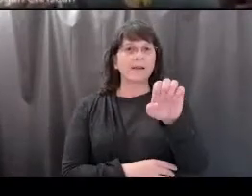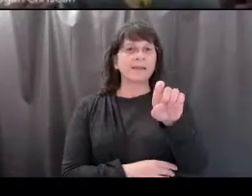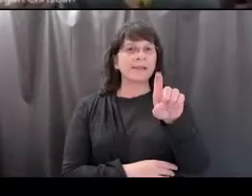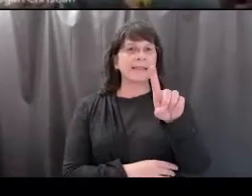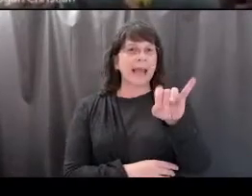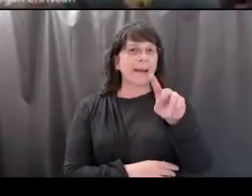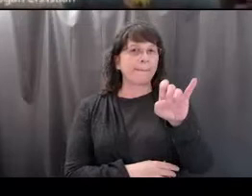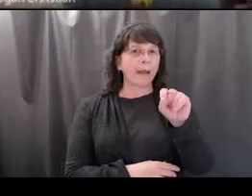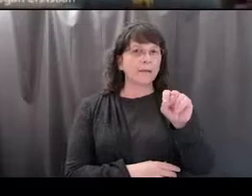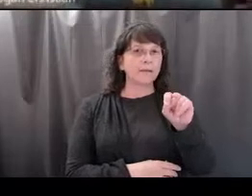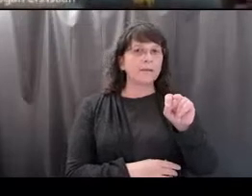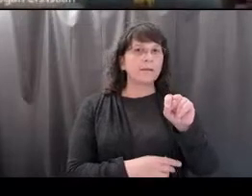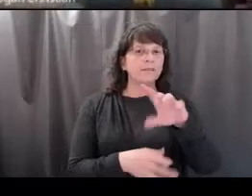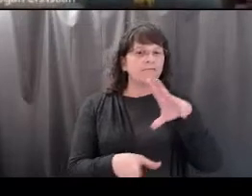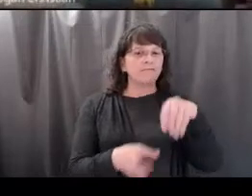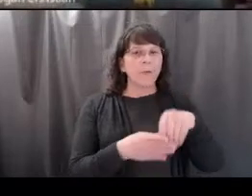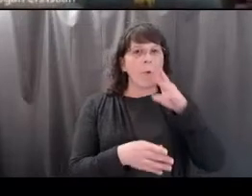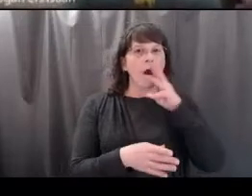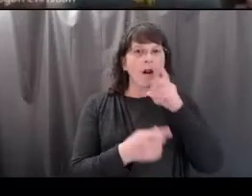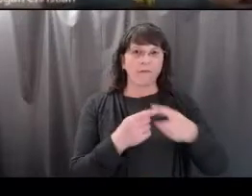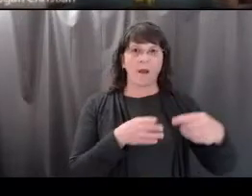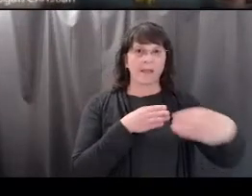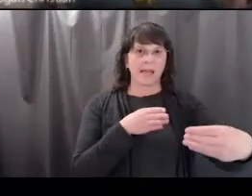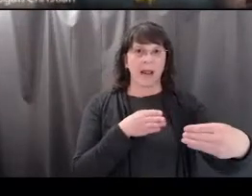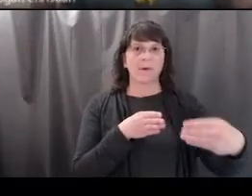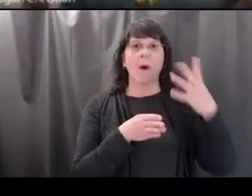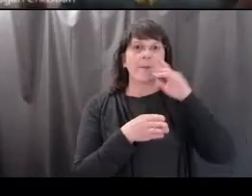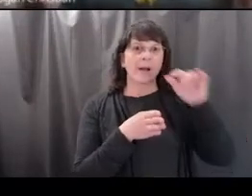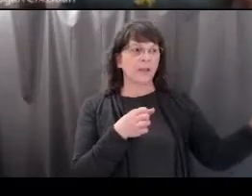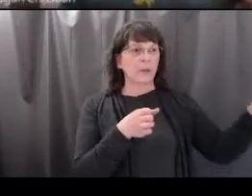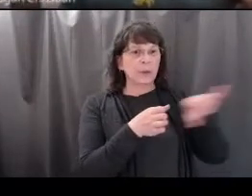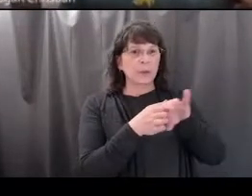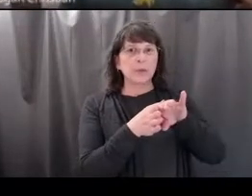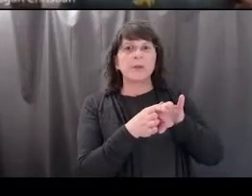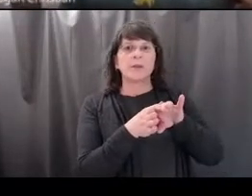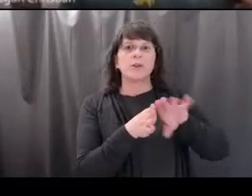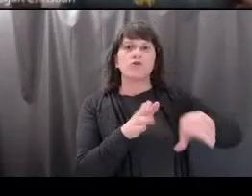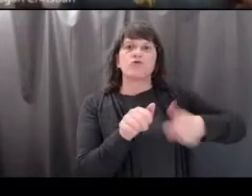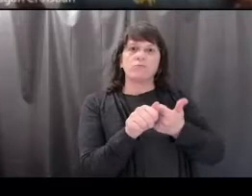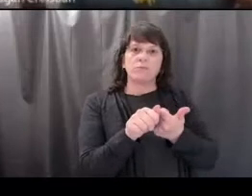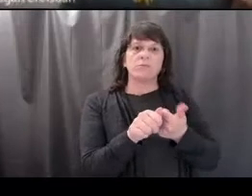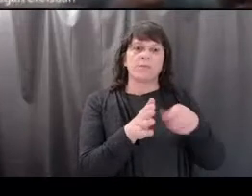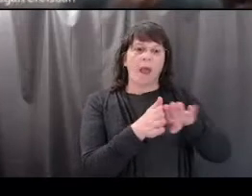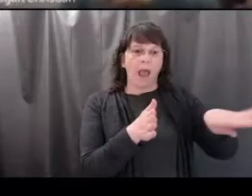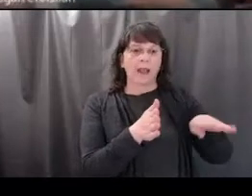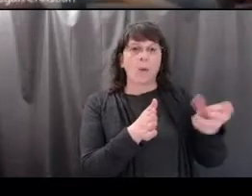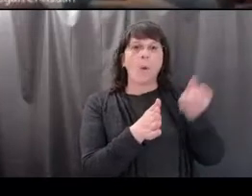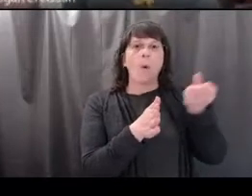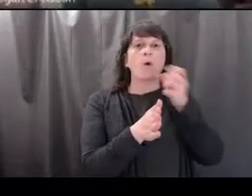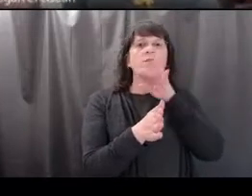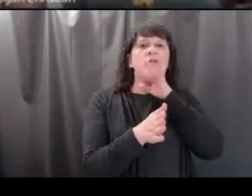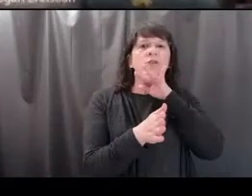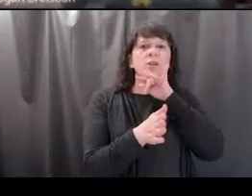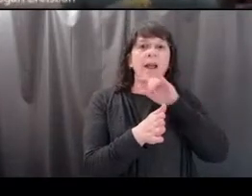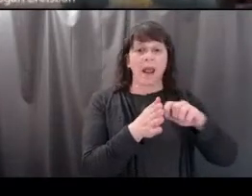out of the bottom of the dam, first of all, and that's because there was a lot of sediment trapped behind the dam, and then it all came rushing